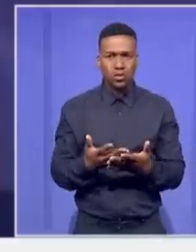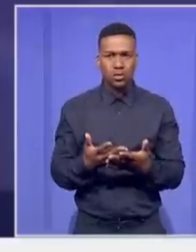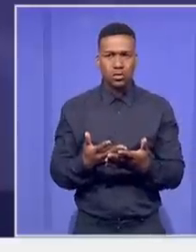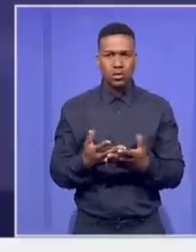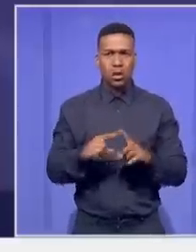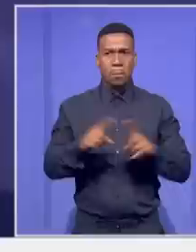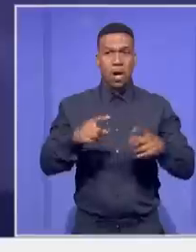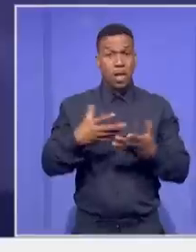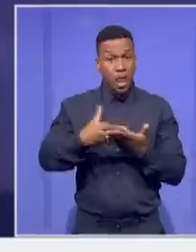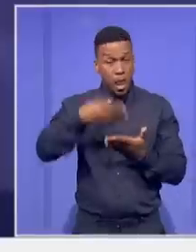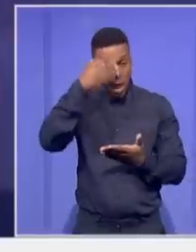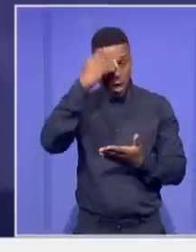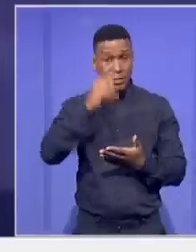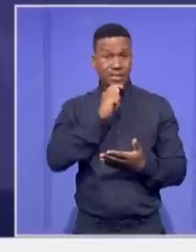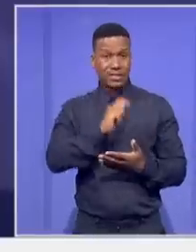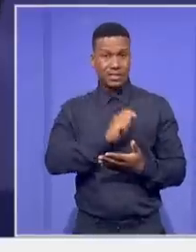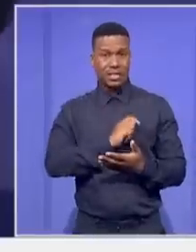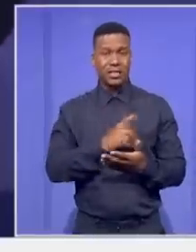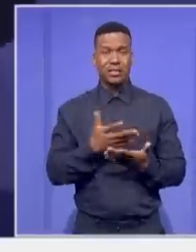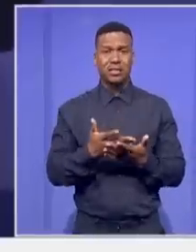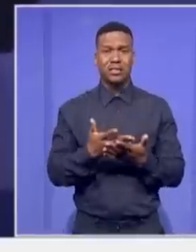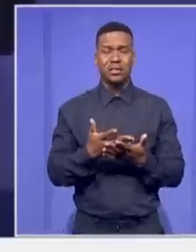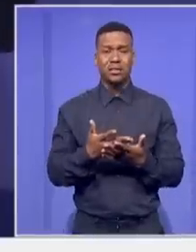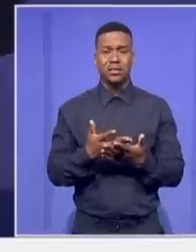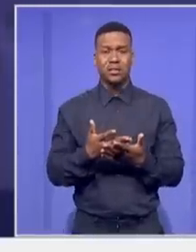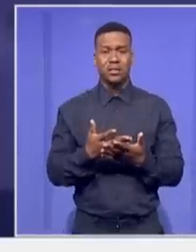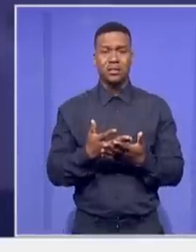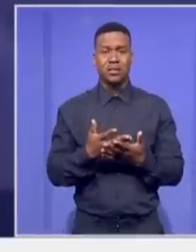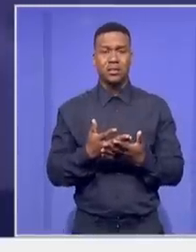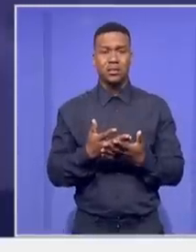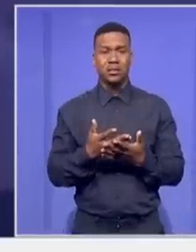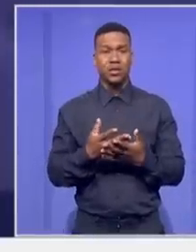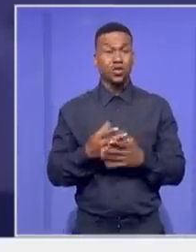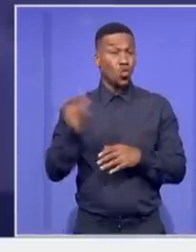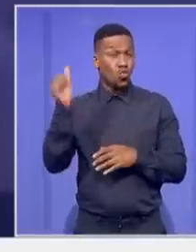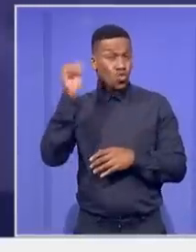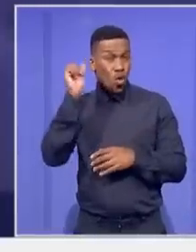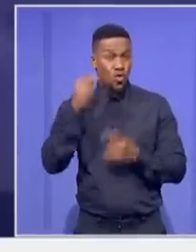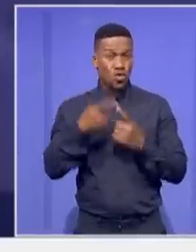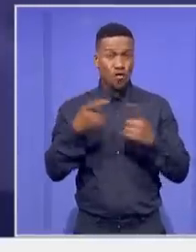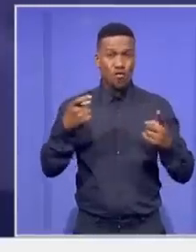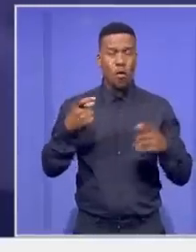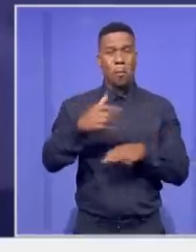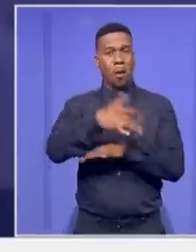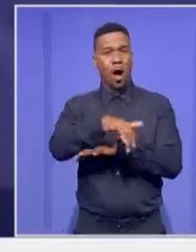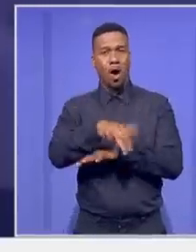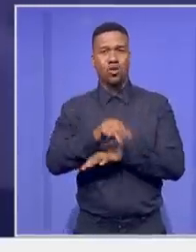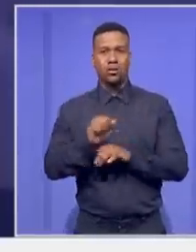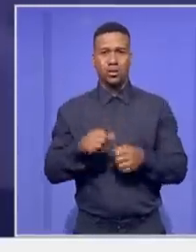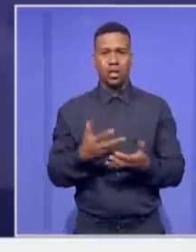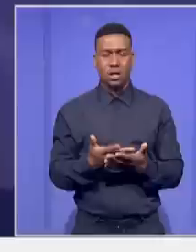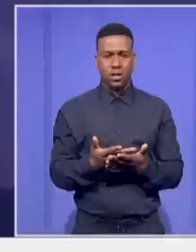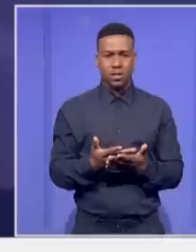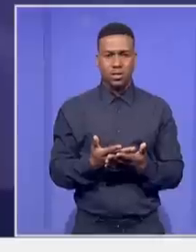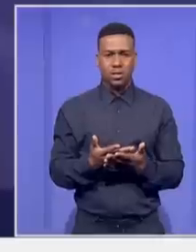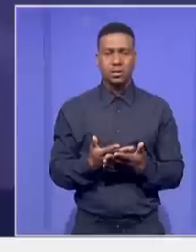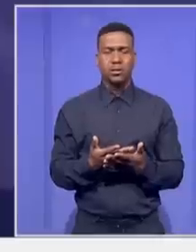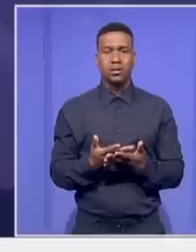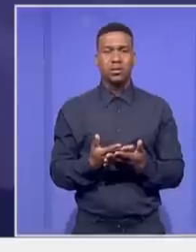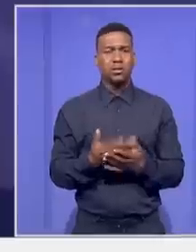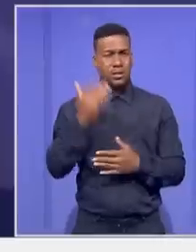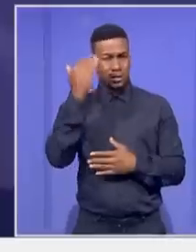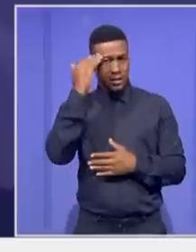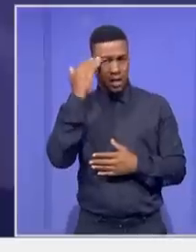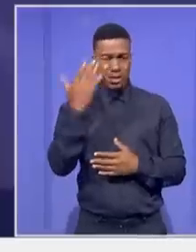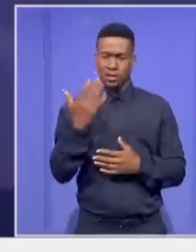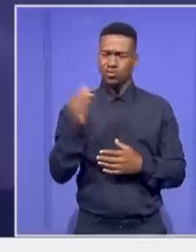our own instincts and shut out the noise from the outside, because we knew there would be a lot of noise.